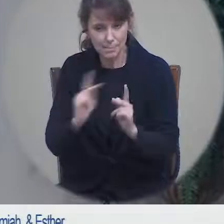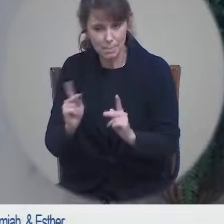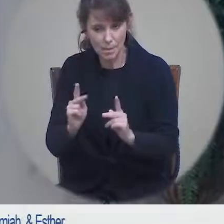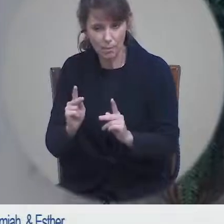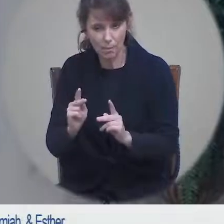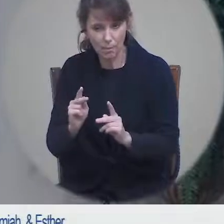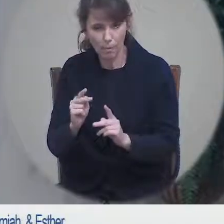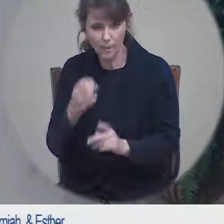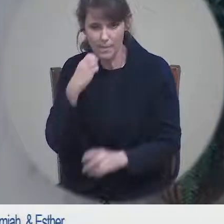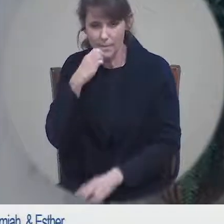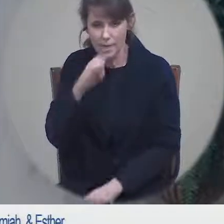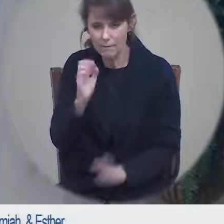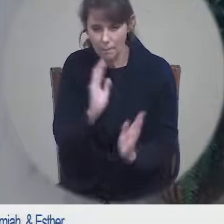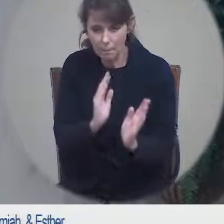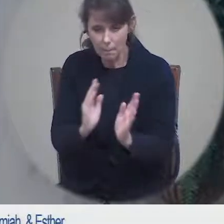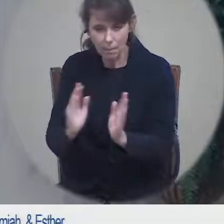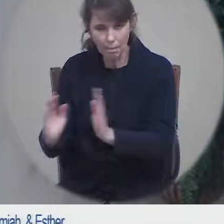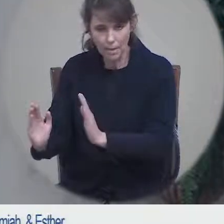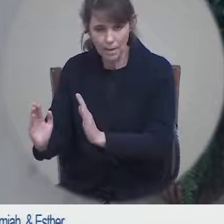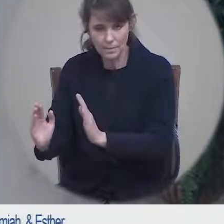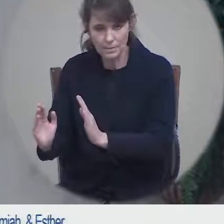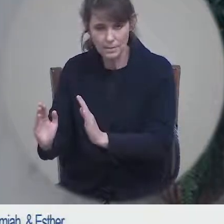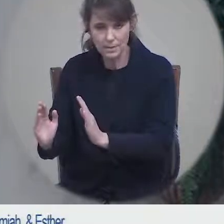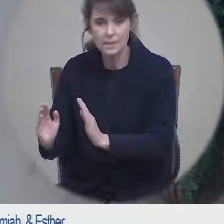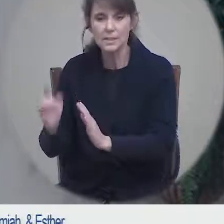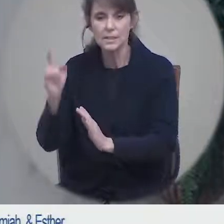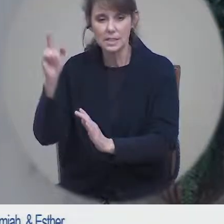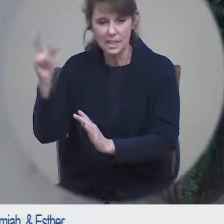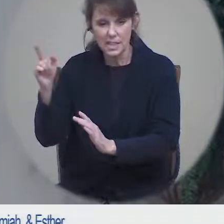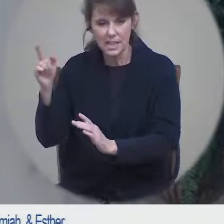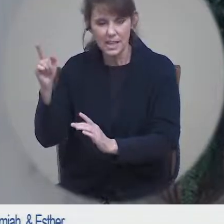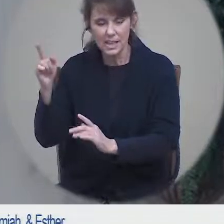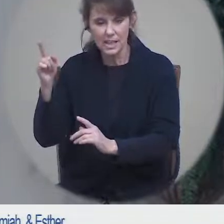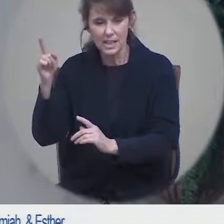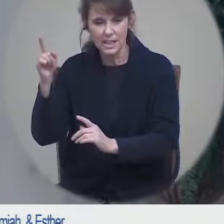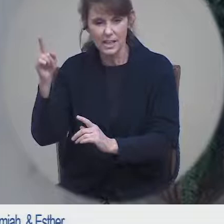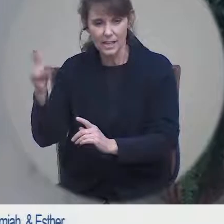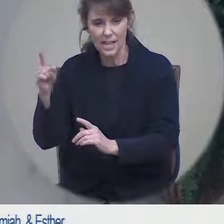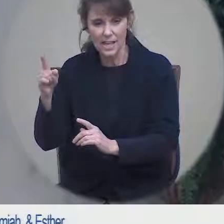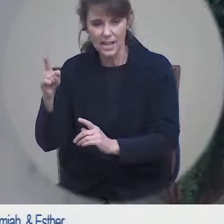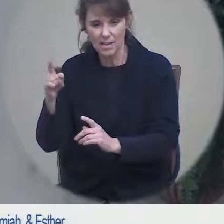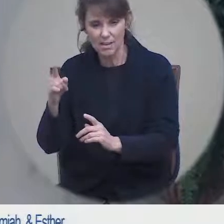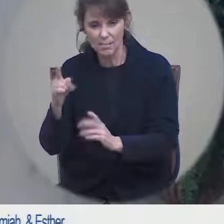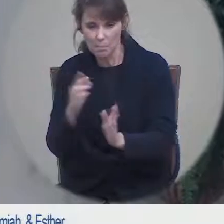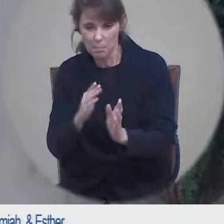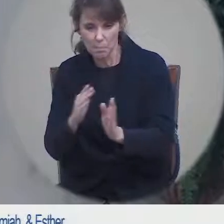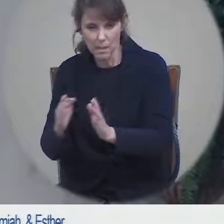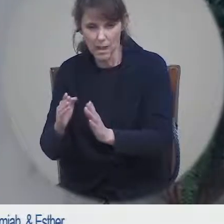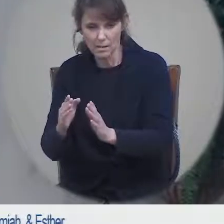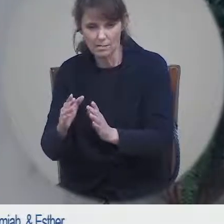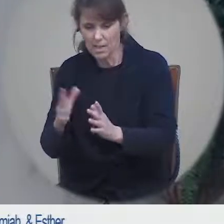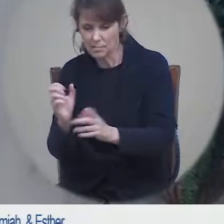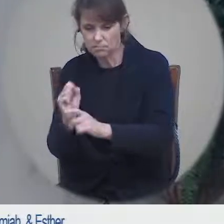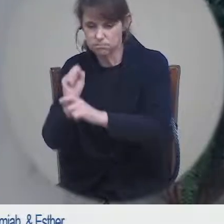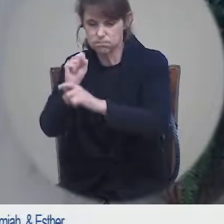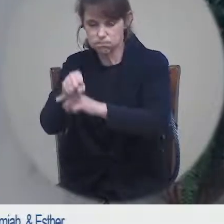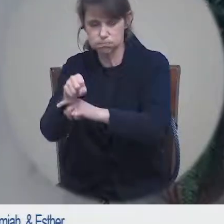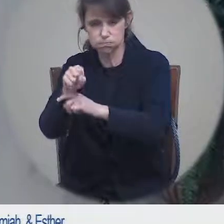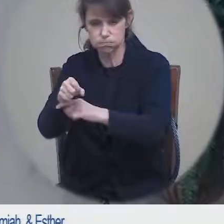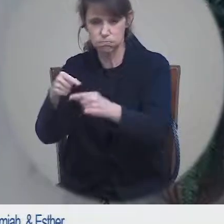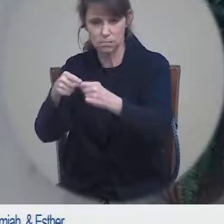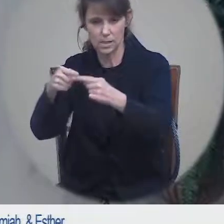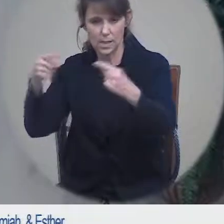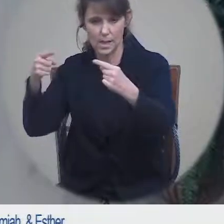He has dug a pit and hollowed it out, and he's fallen into the hole which he made. His mischief will return upon his